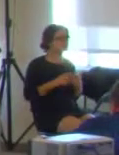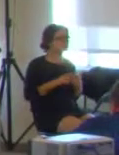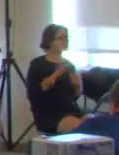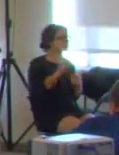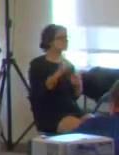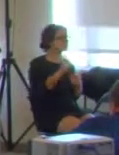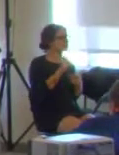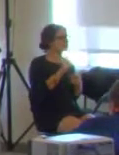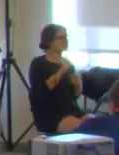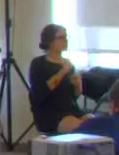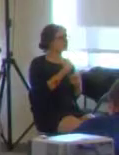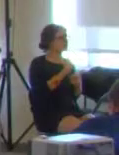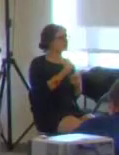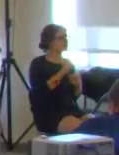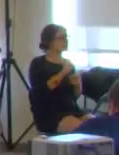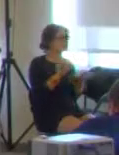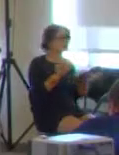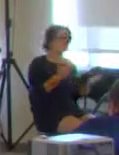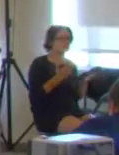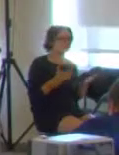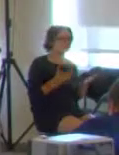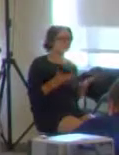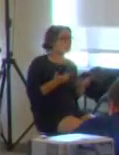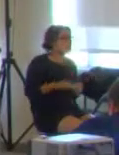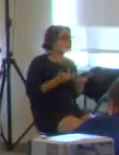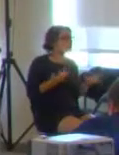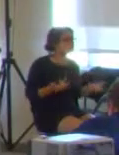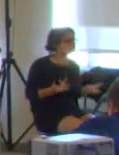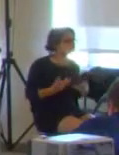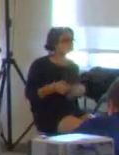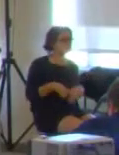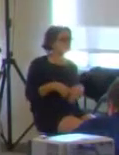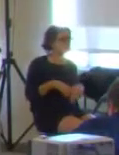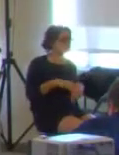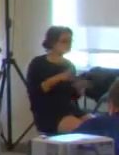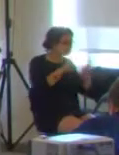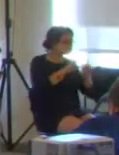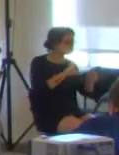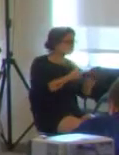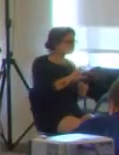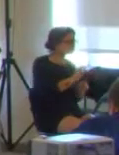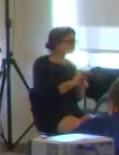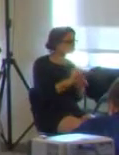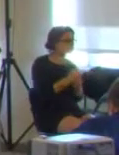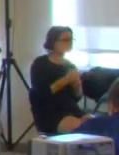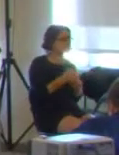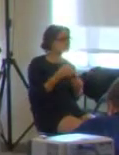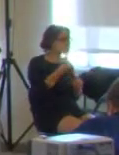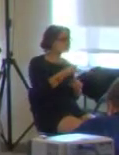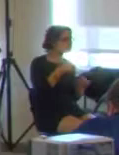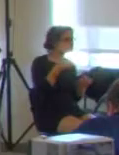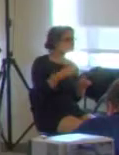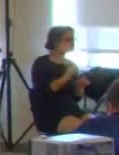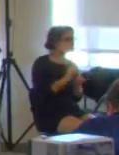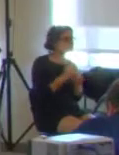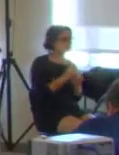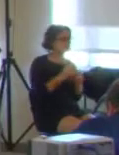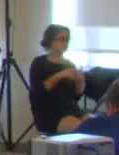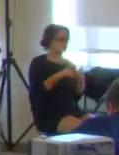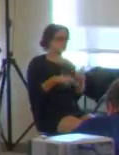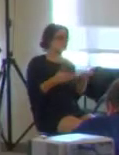particular amount and type of services they received, and what were the particular specific outcomes that they